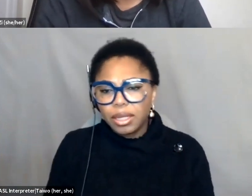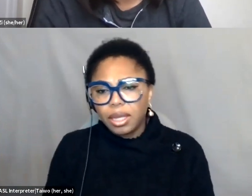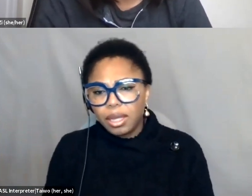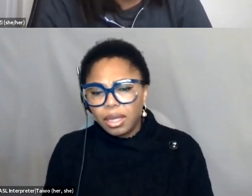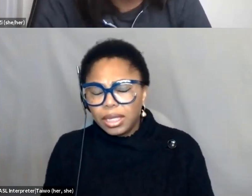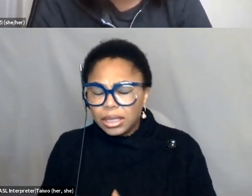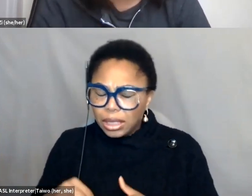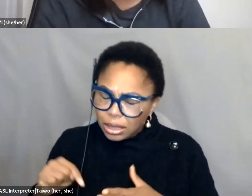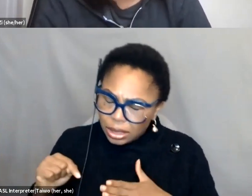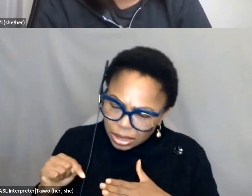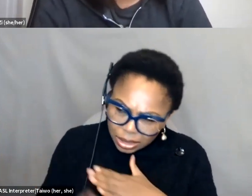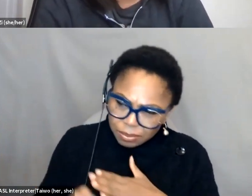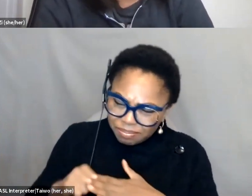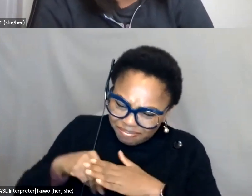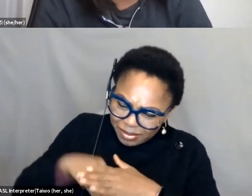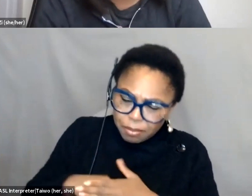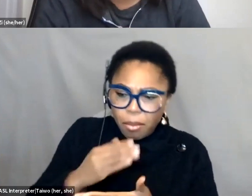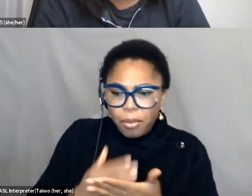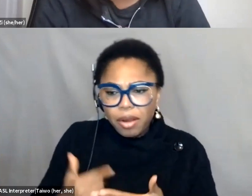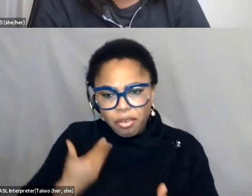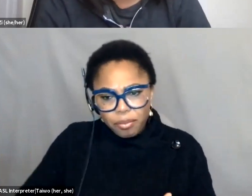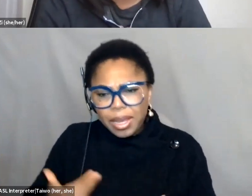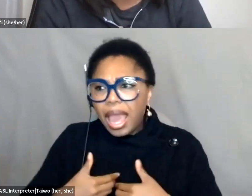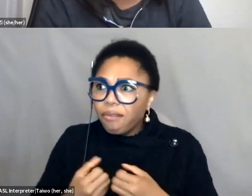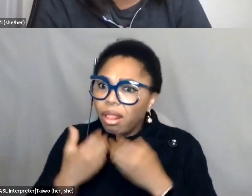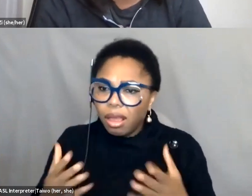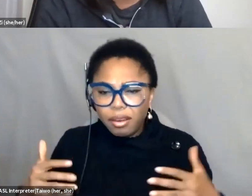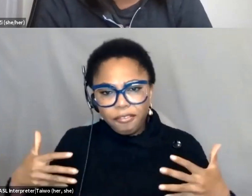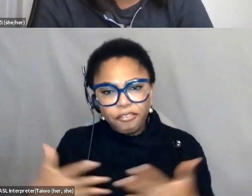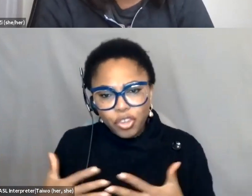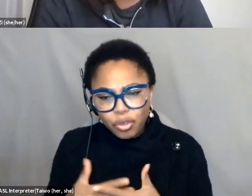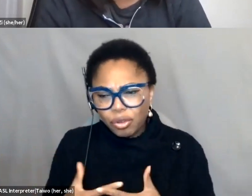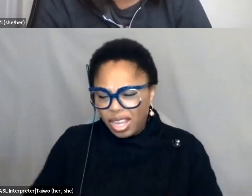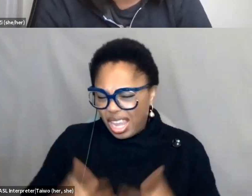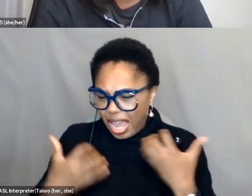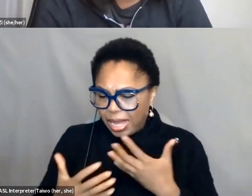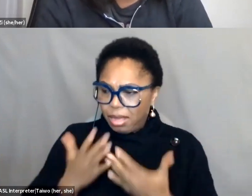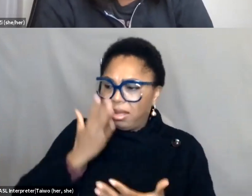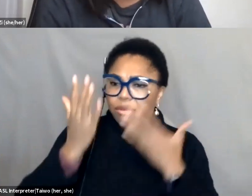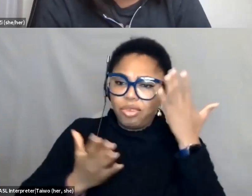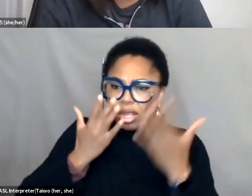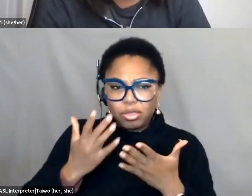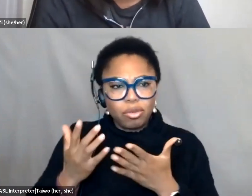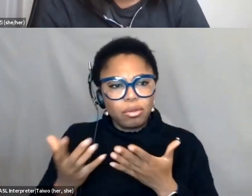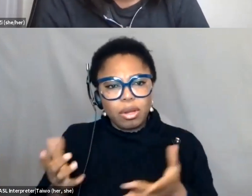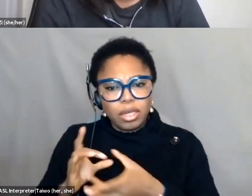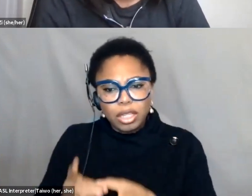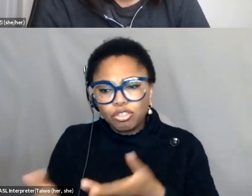deep, deep, deep part of me, I have lots of fear, anger, and embarrassment of talking to